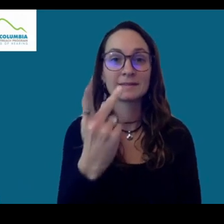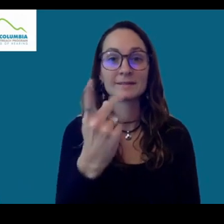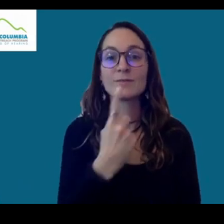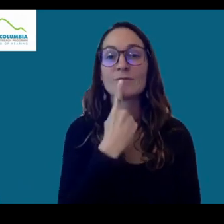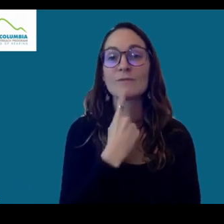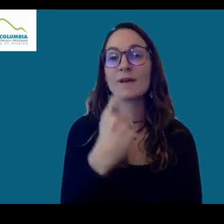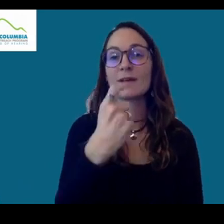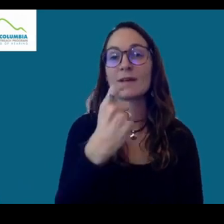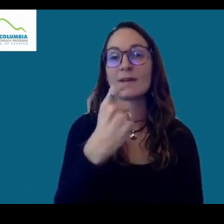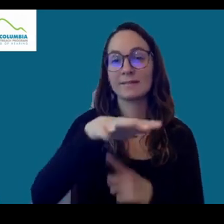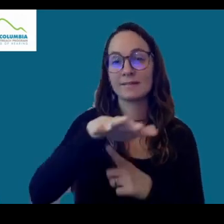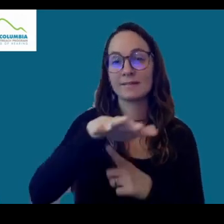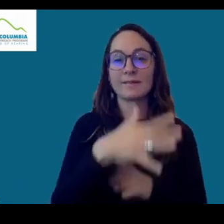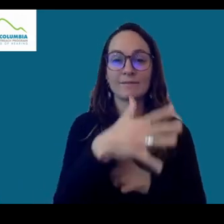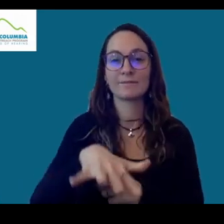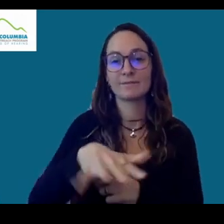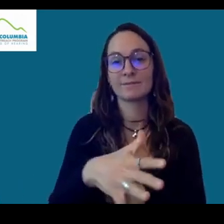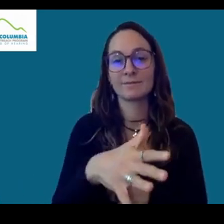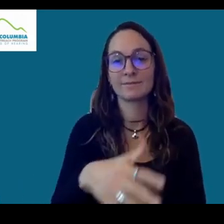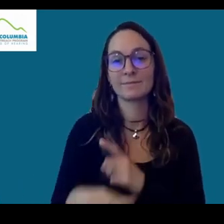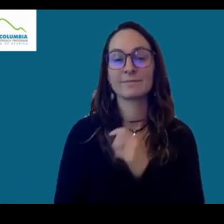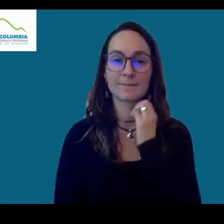I see the red leaf.